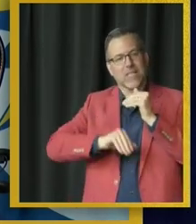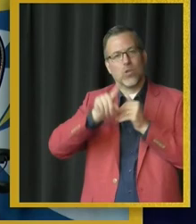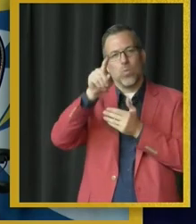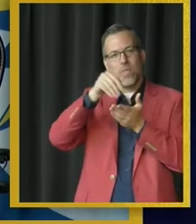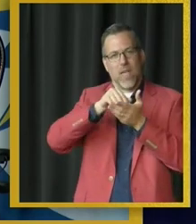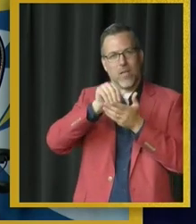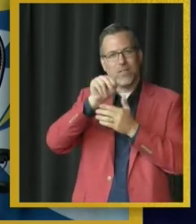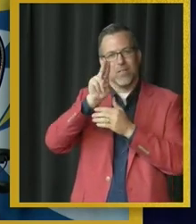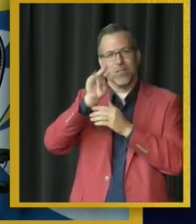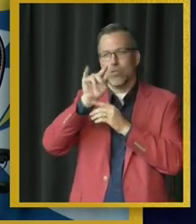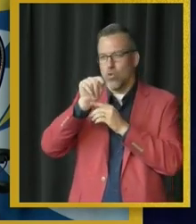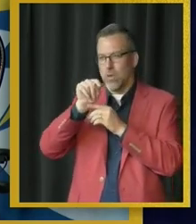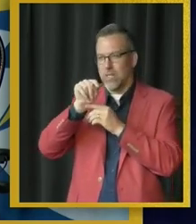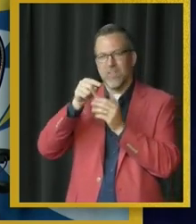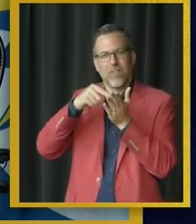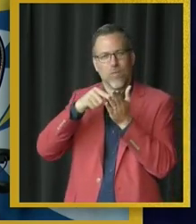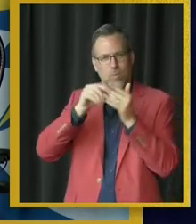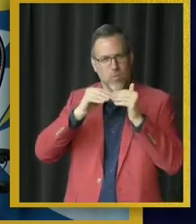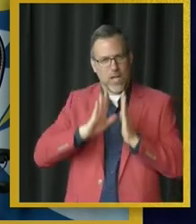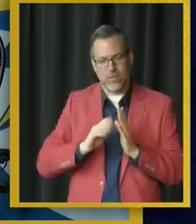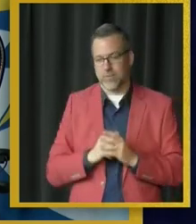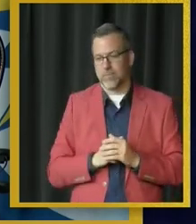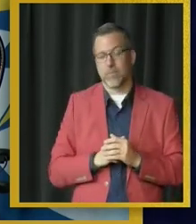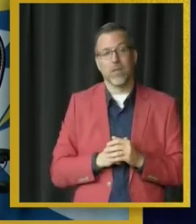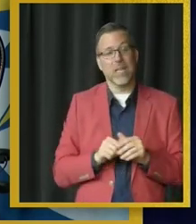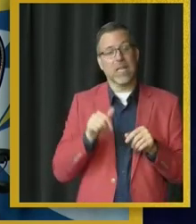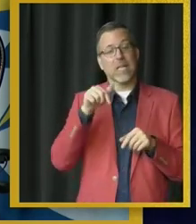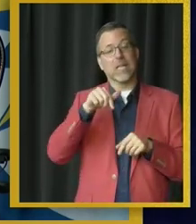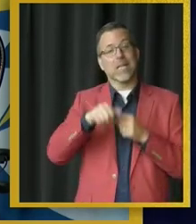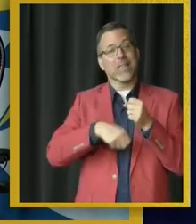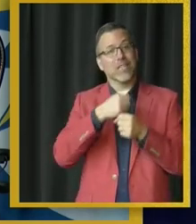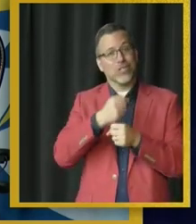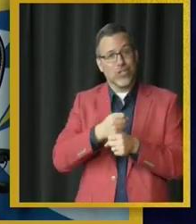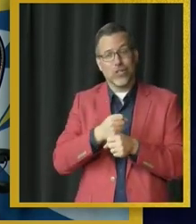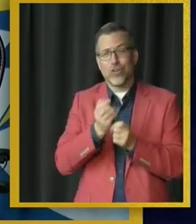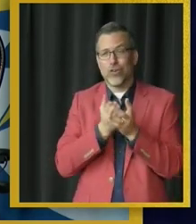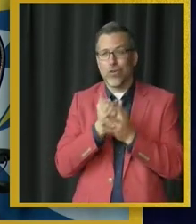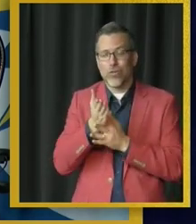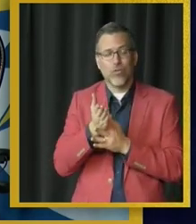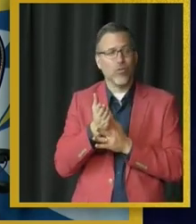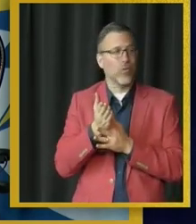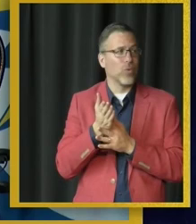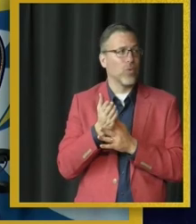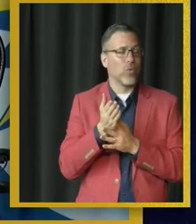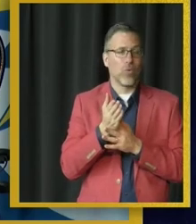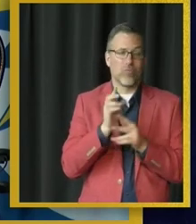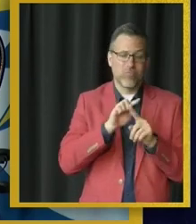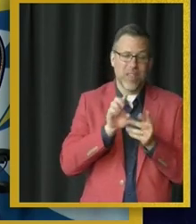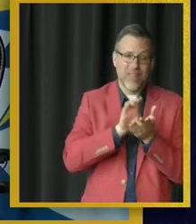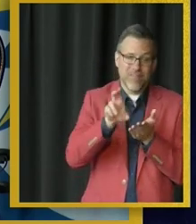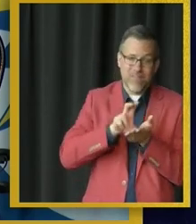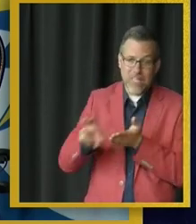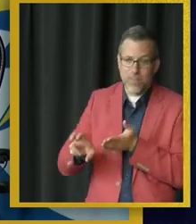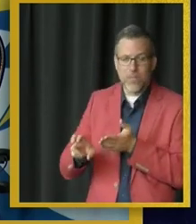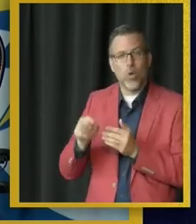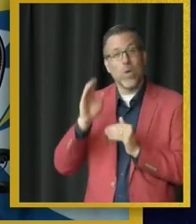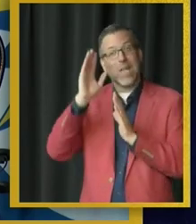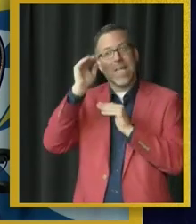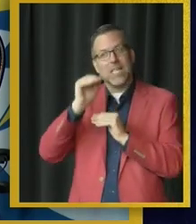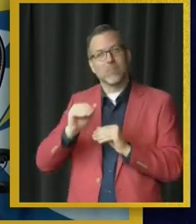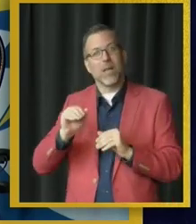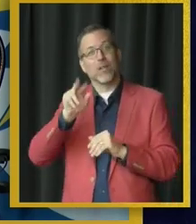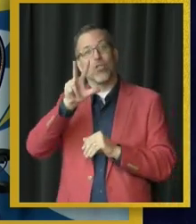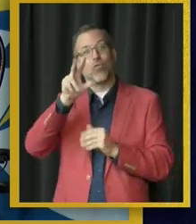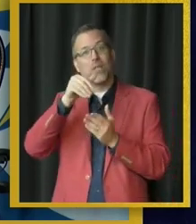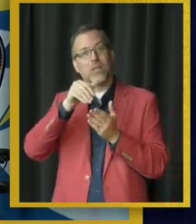housing. Now, during this current year, through all of these tools and investments, we expect more in this year,